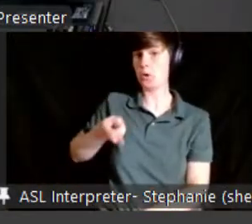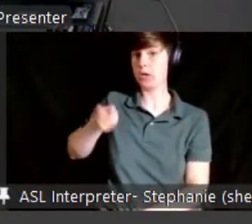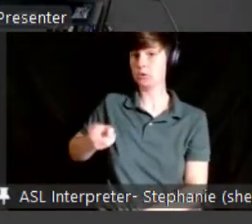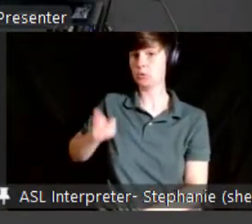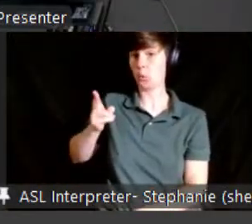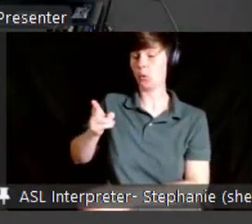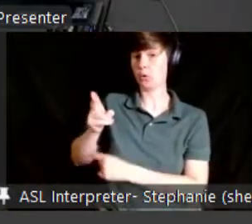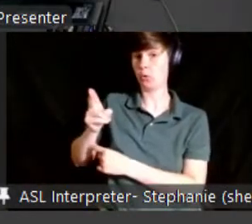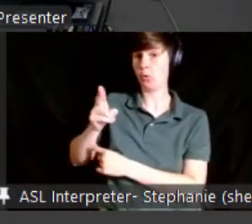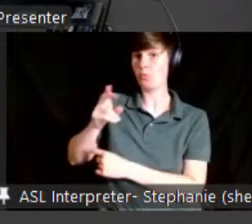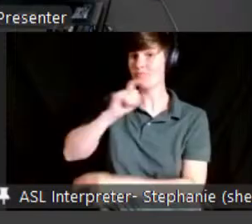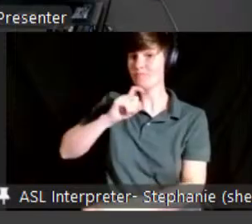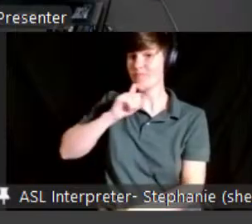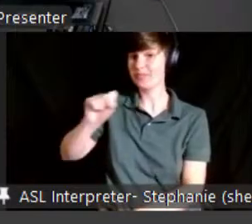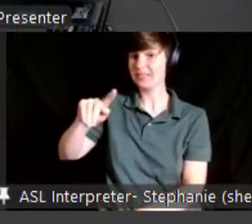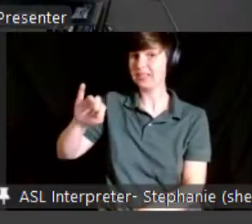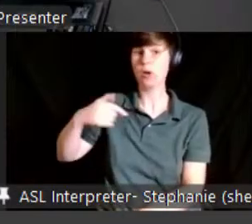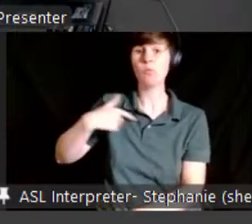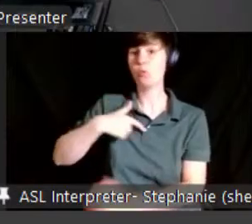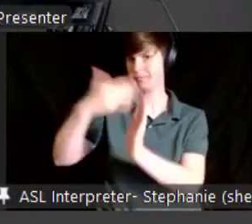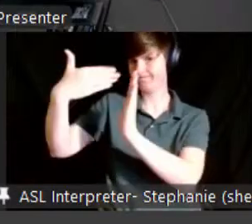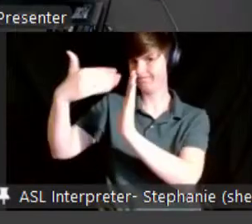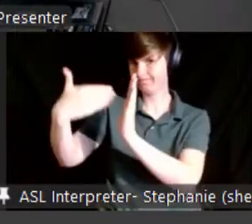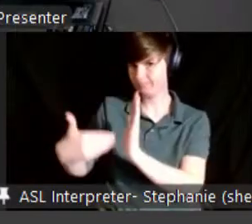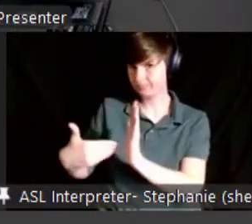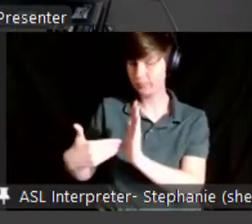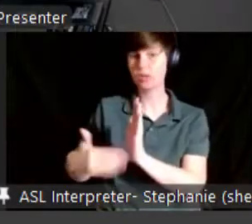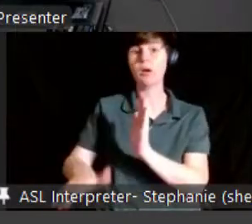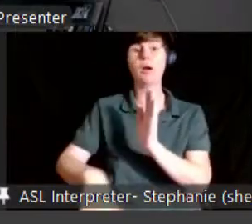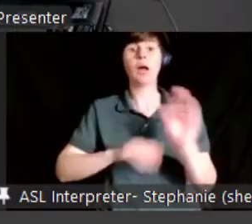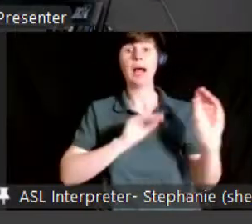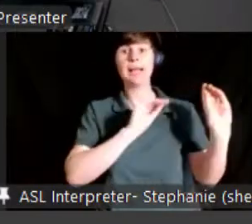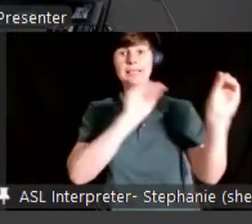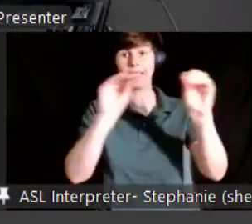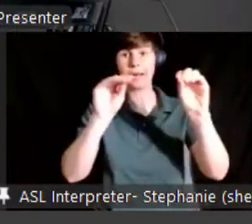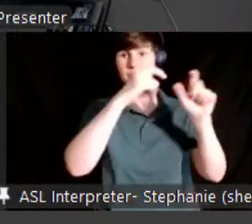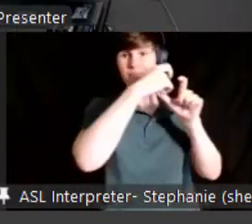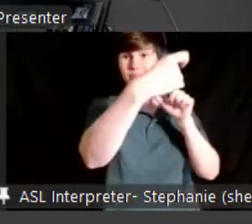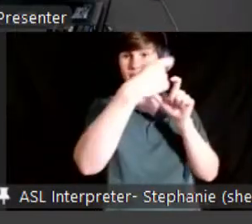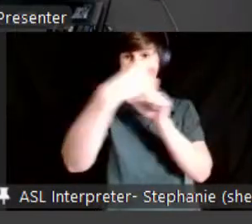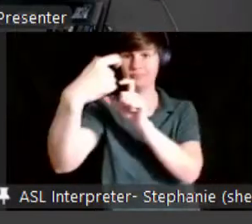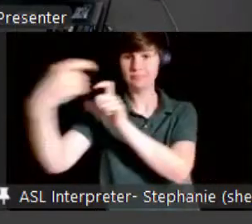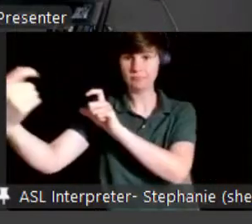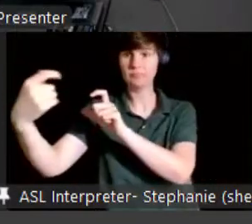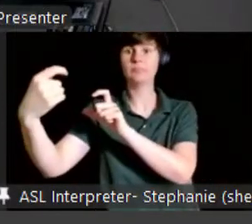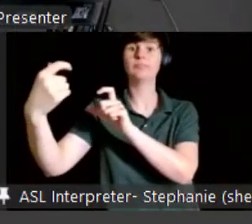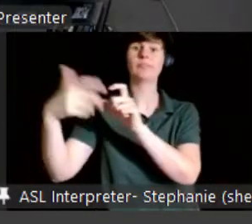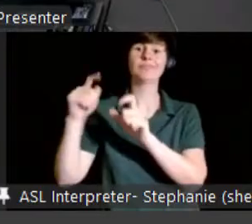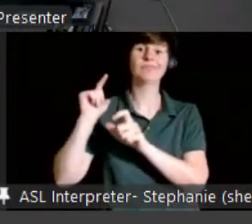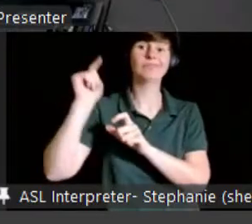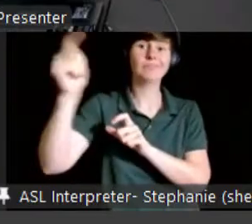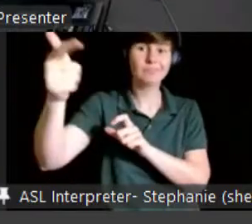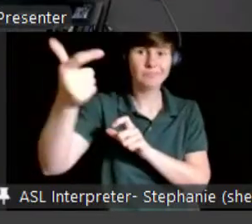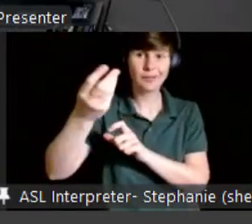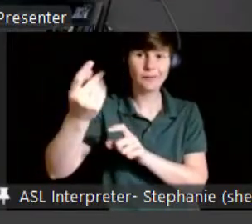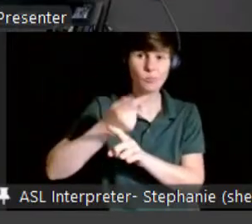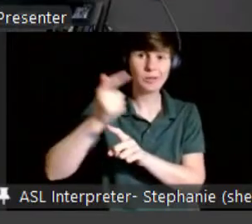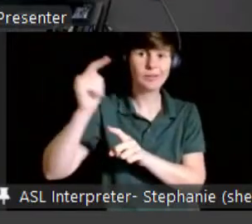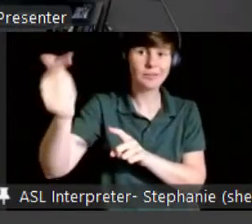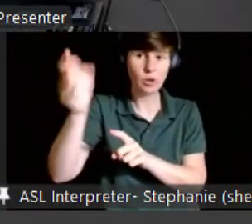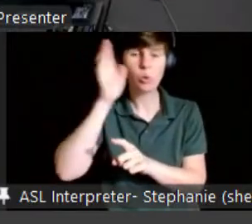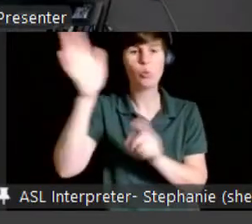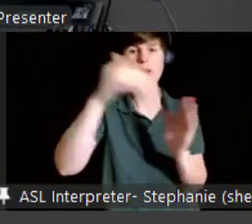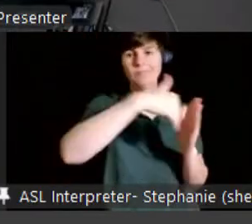the purlins, and then the translucent goes on top of it. And that will be phased over a couple months, the end of the summer, beginning of the fall,